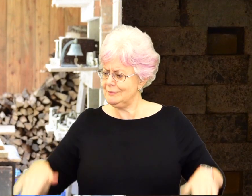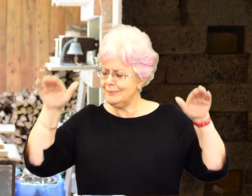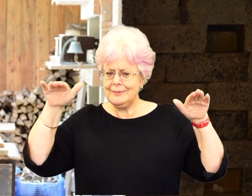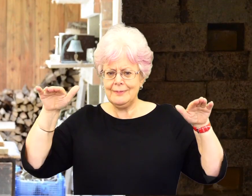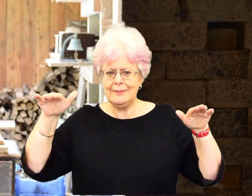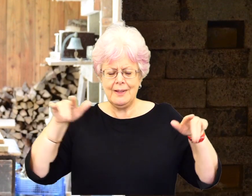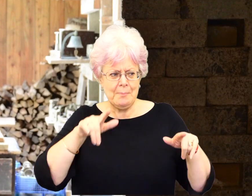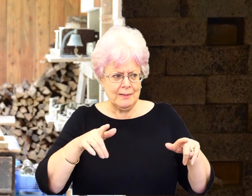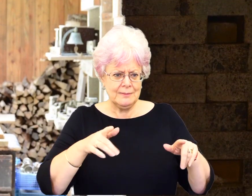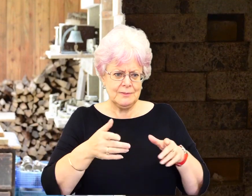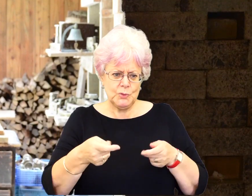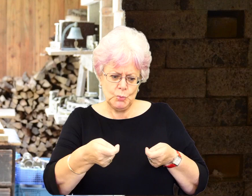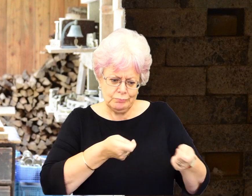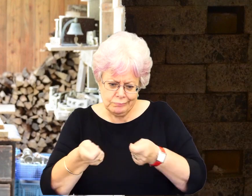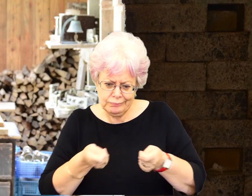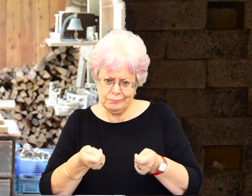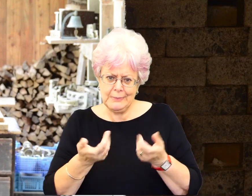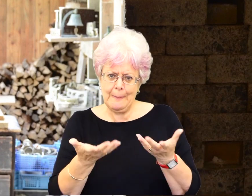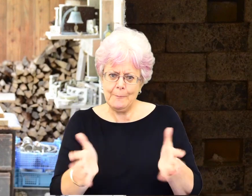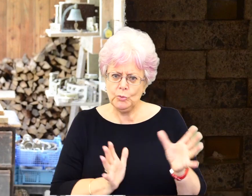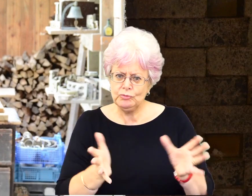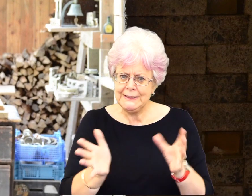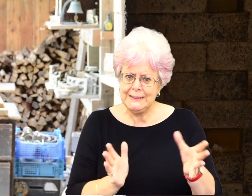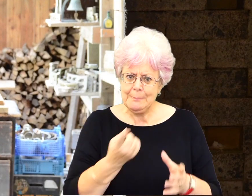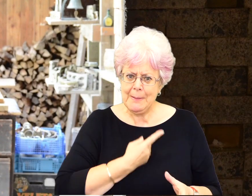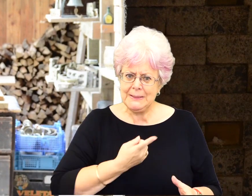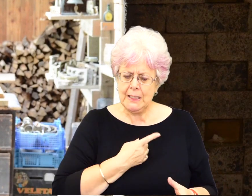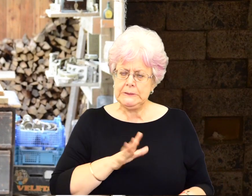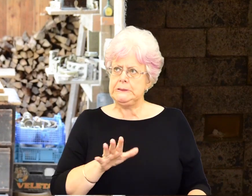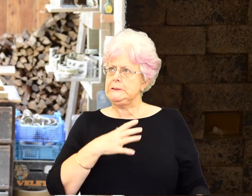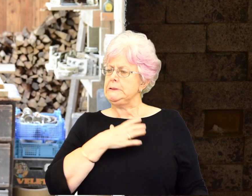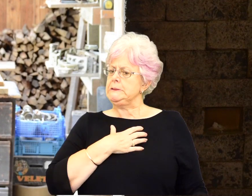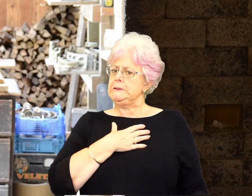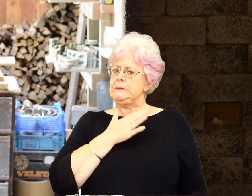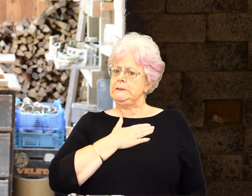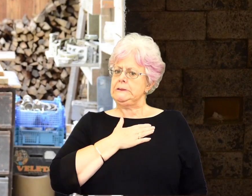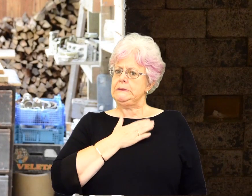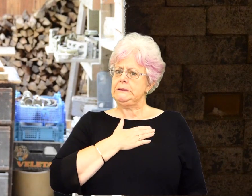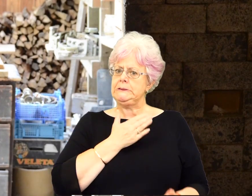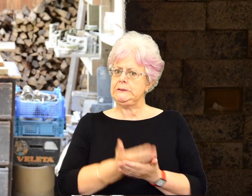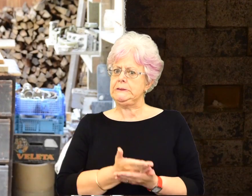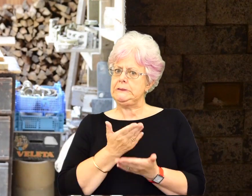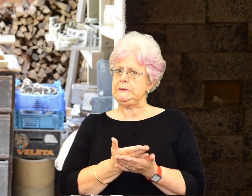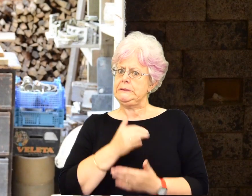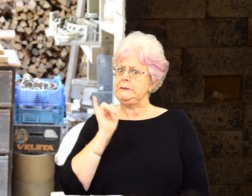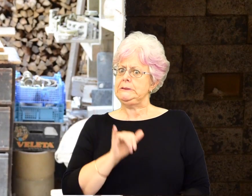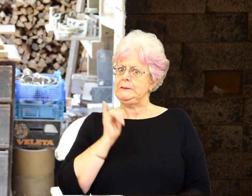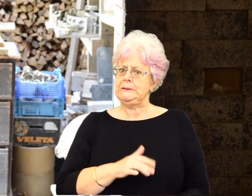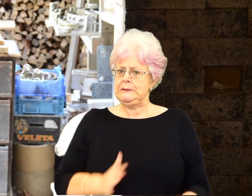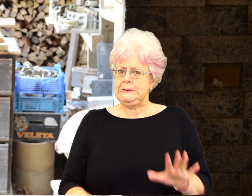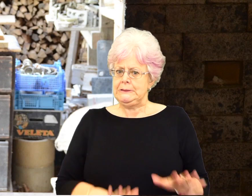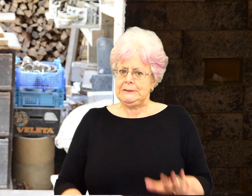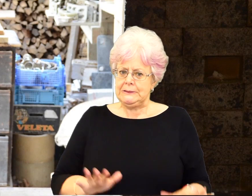own, especially a wood-fired pottery, daunting, really daunting. Often feel like I need help,